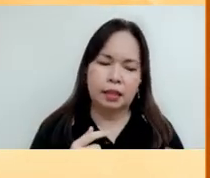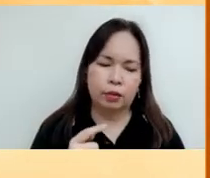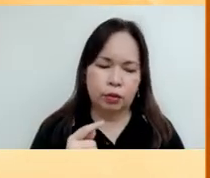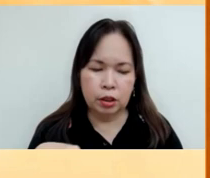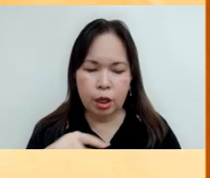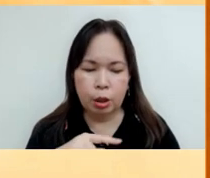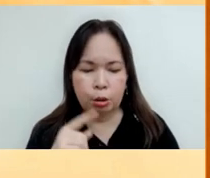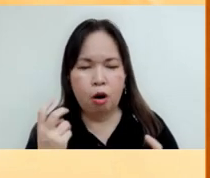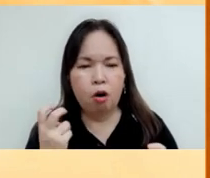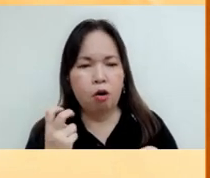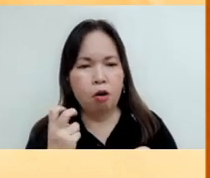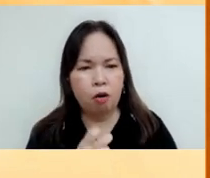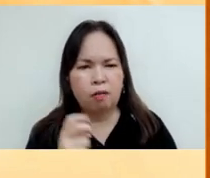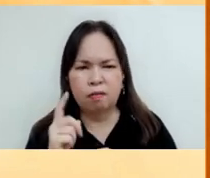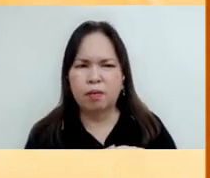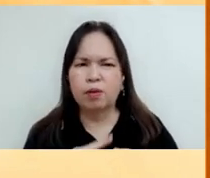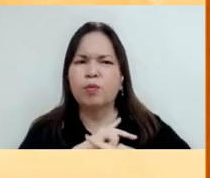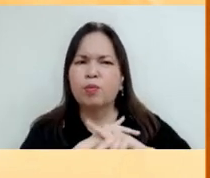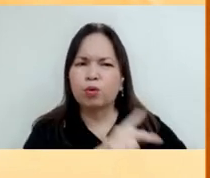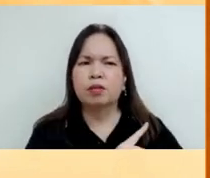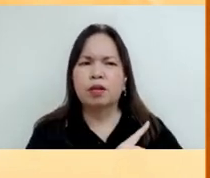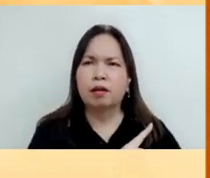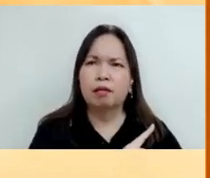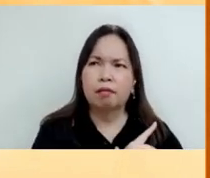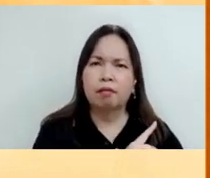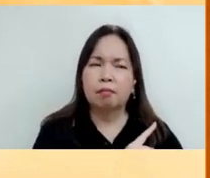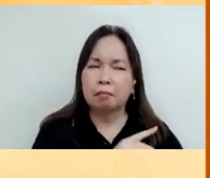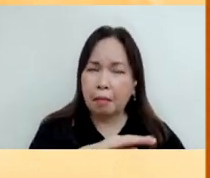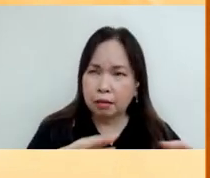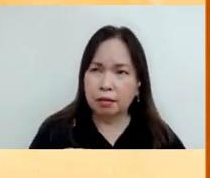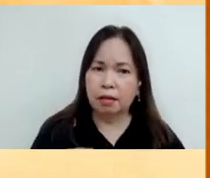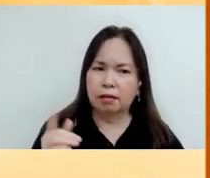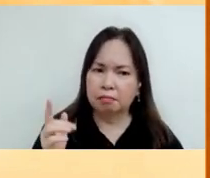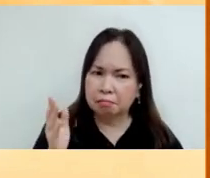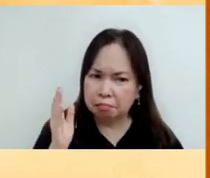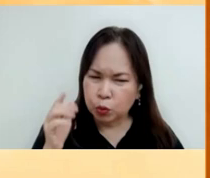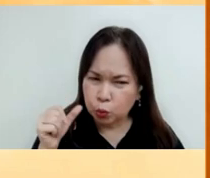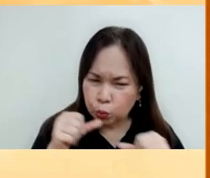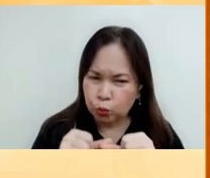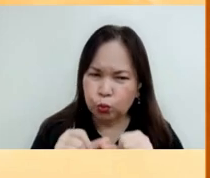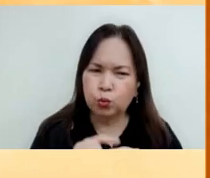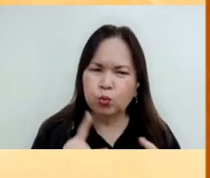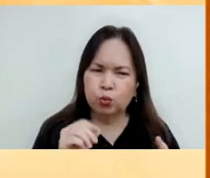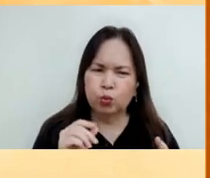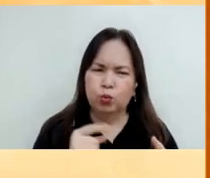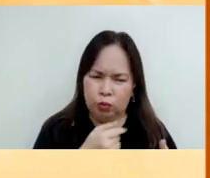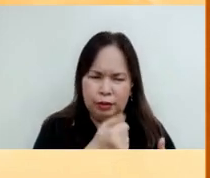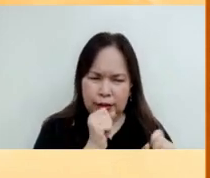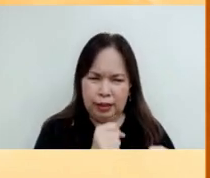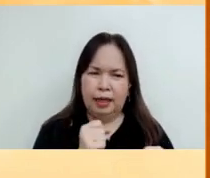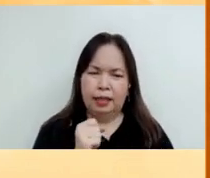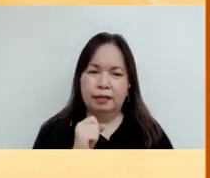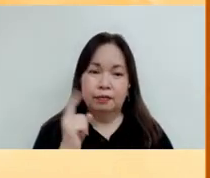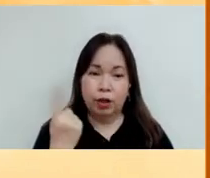rest of our lives. They have to learn how to cope with it. And what are the things that can help them? First, family relationships. So,